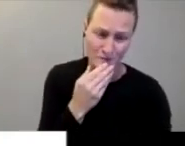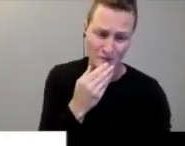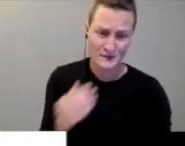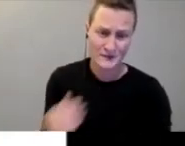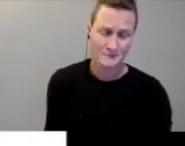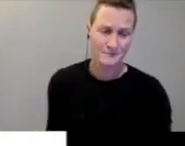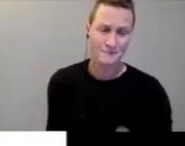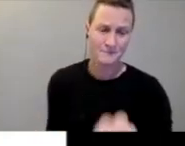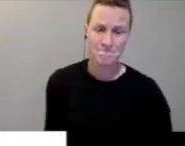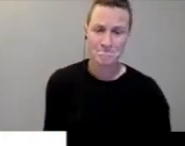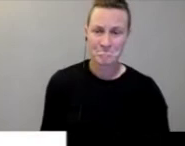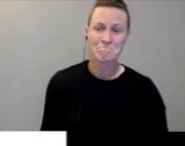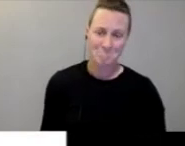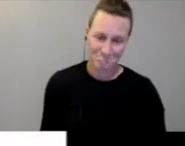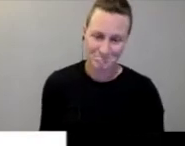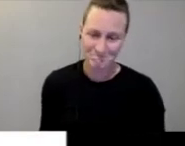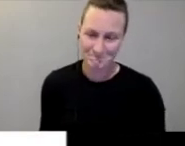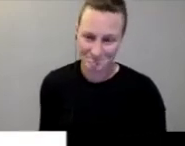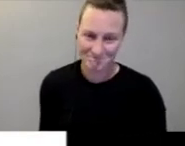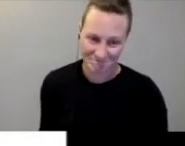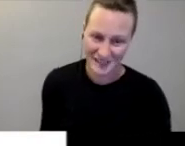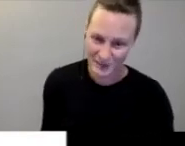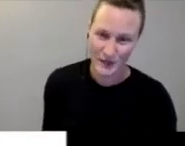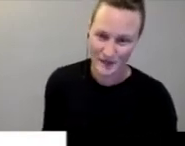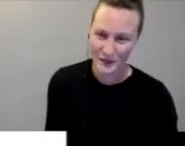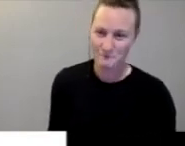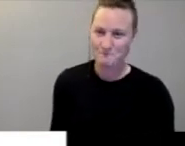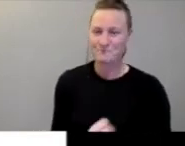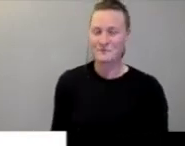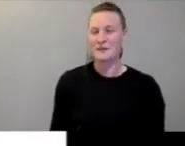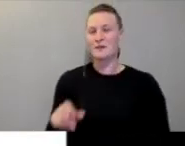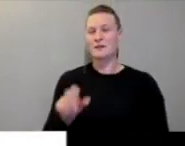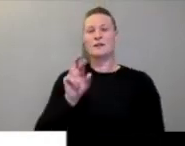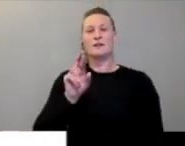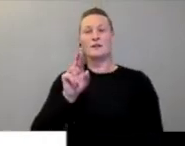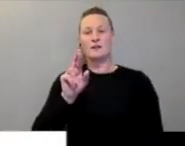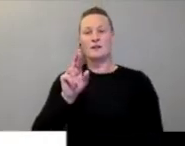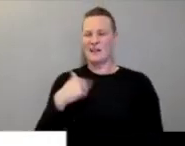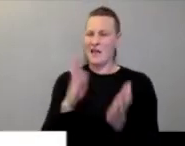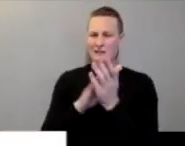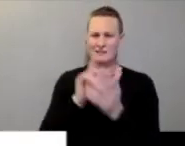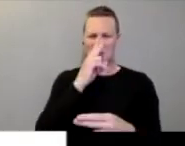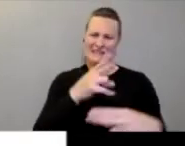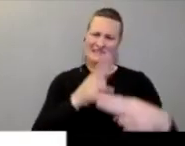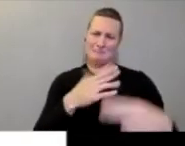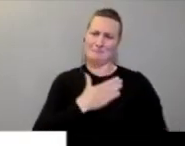now. This is Erica still, sorry. That's okay, thank you. And thank you for that, that's good.